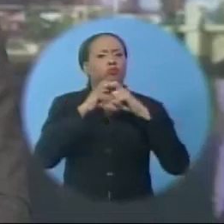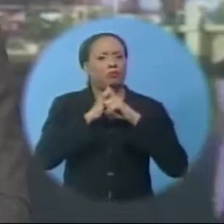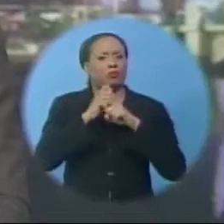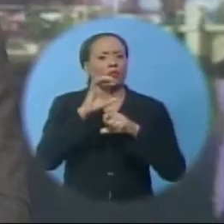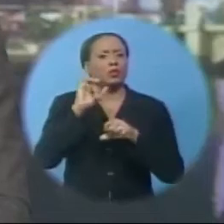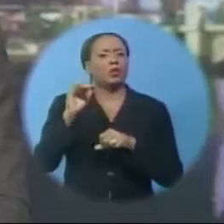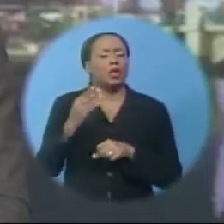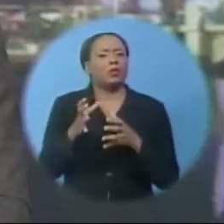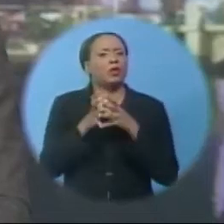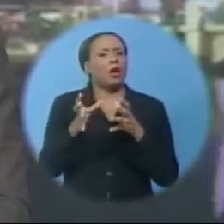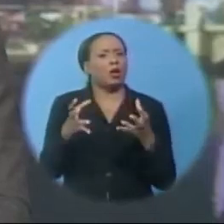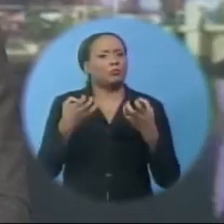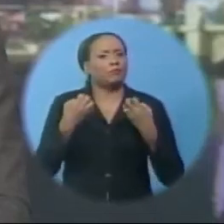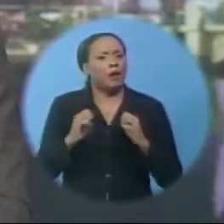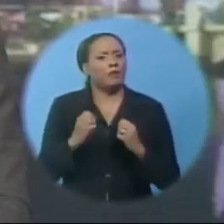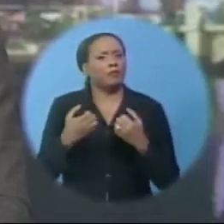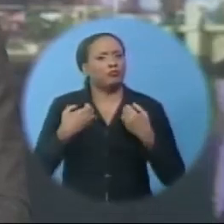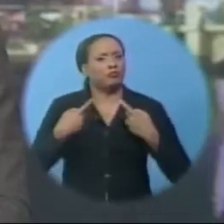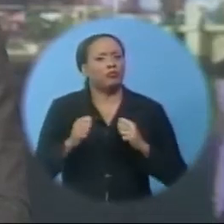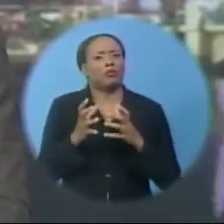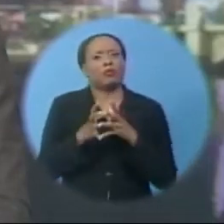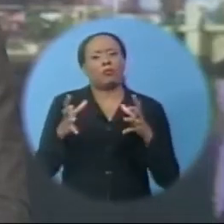which requires much effort.